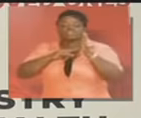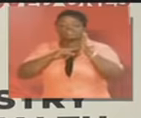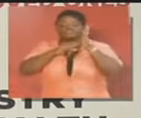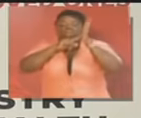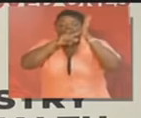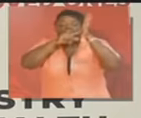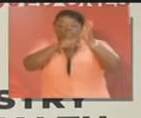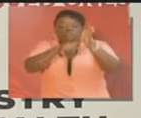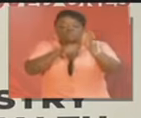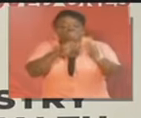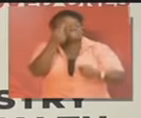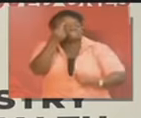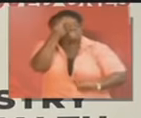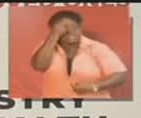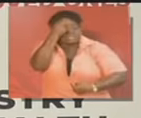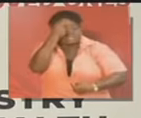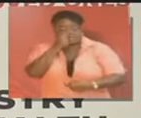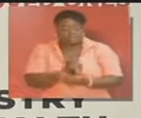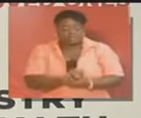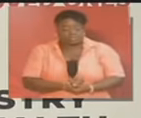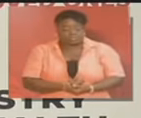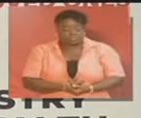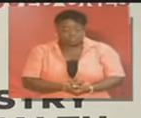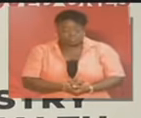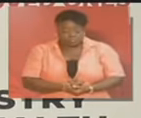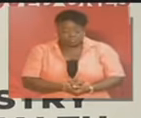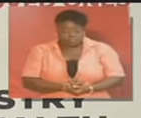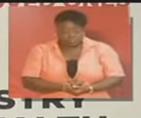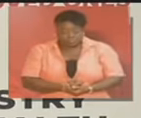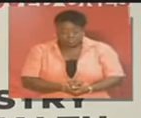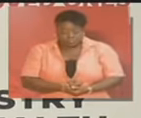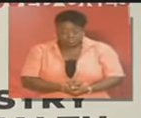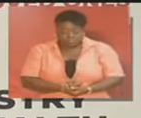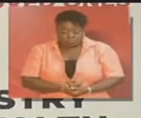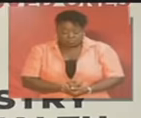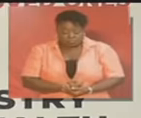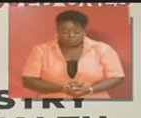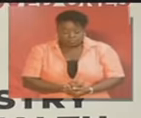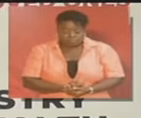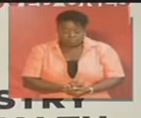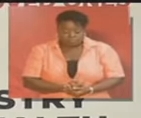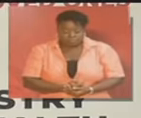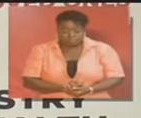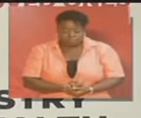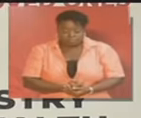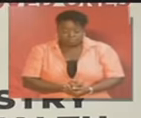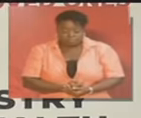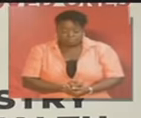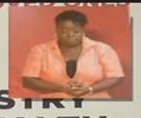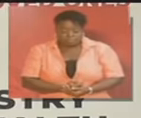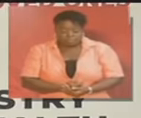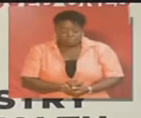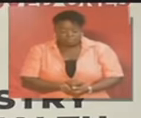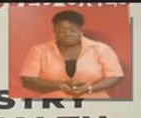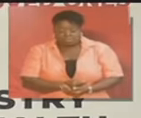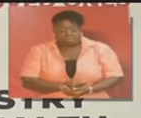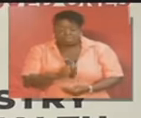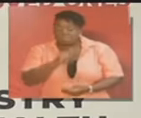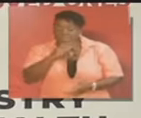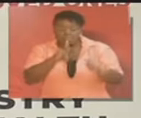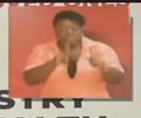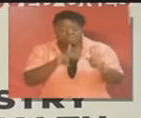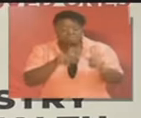on the 5th of April, that takes us 2 days backwards. So those in press conference, those in Parliament the day before, don't